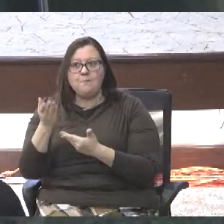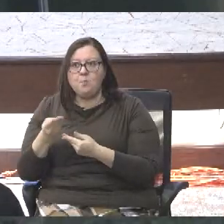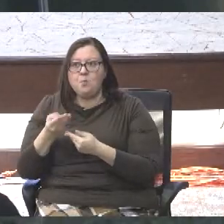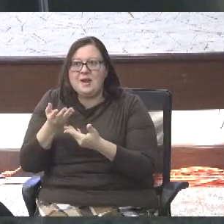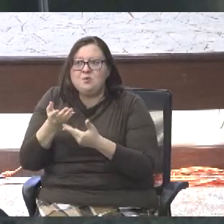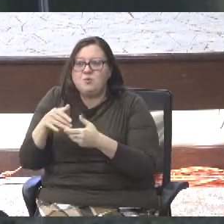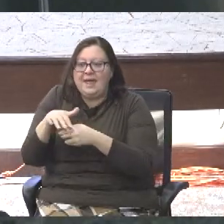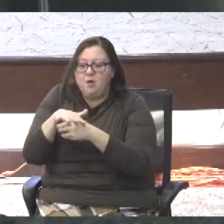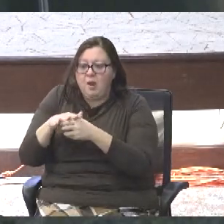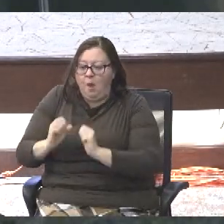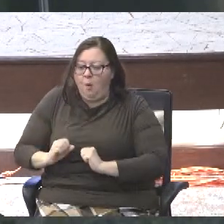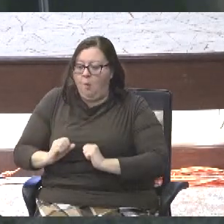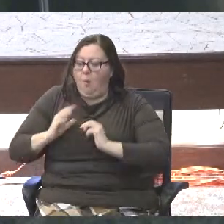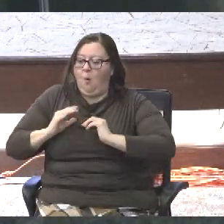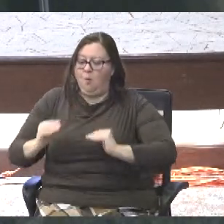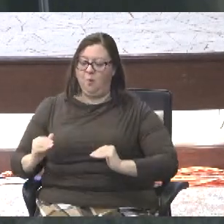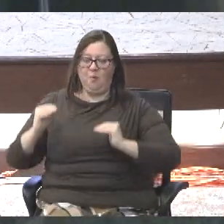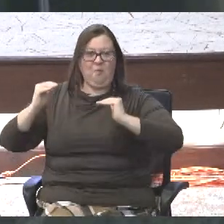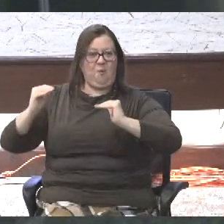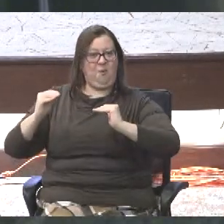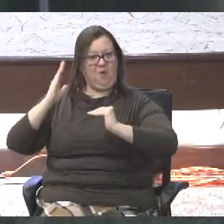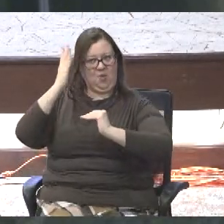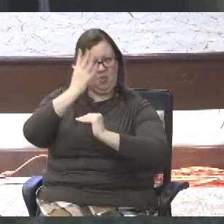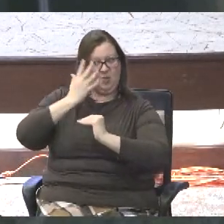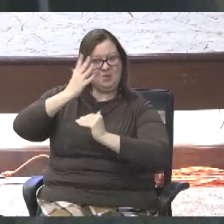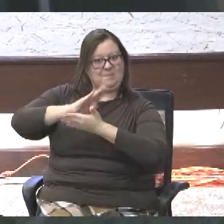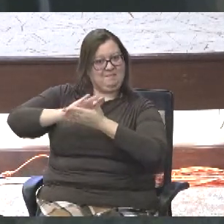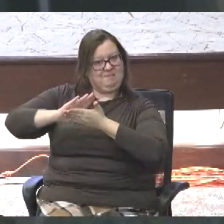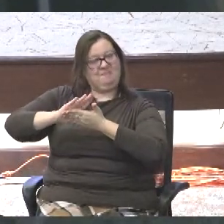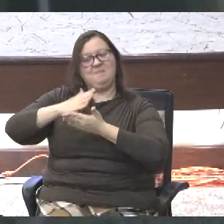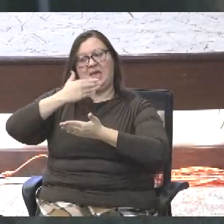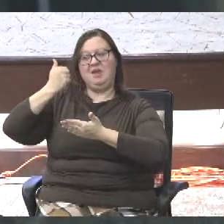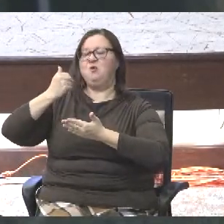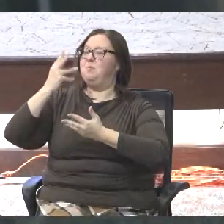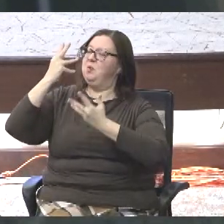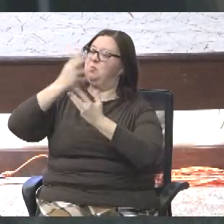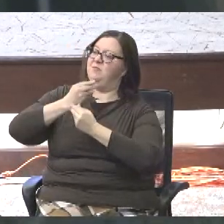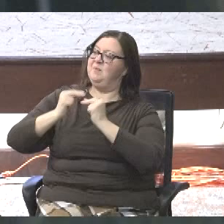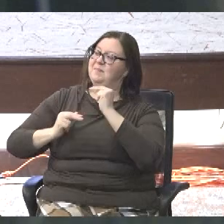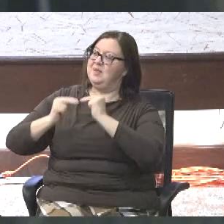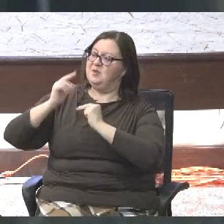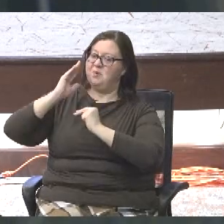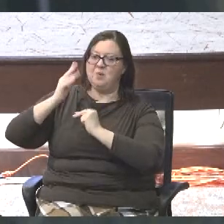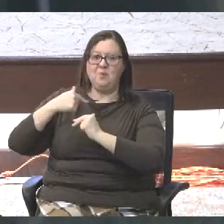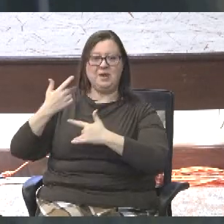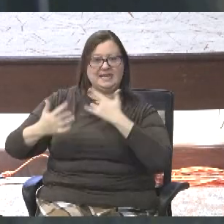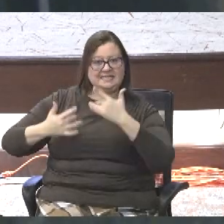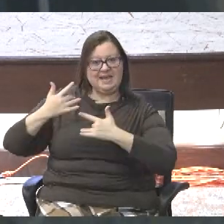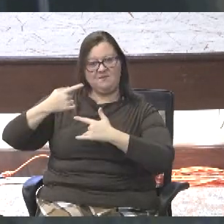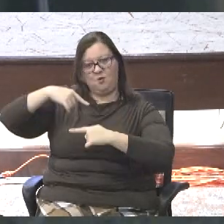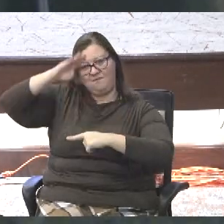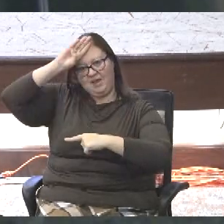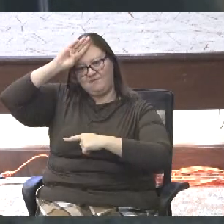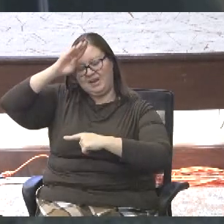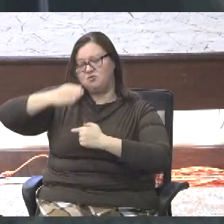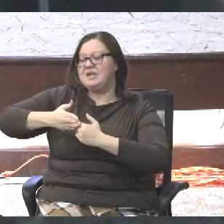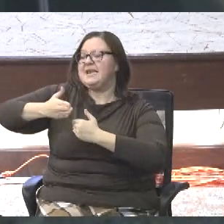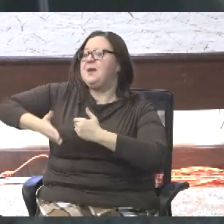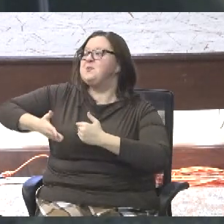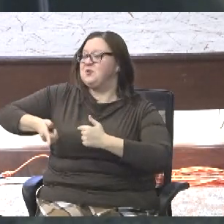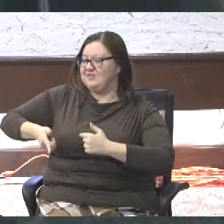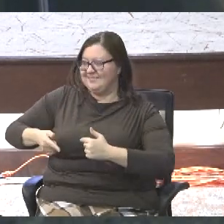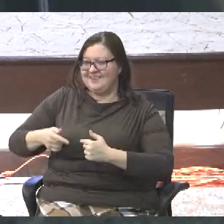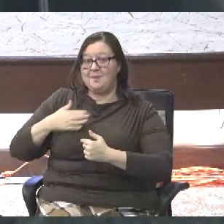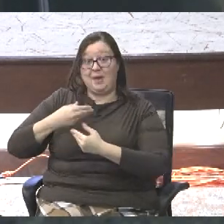that area and the beautiful building that will be there. And we're excited for the firefighters to be our neighbors, because